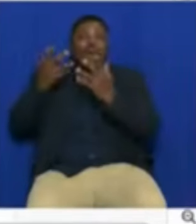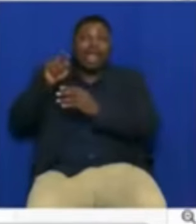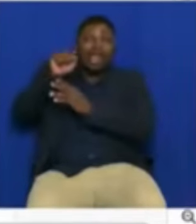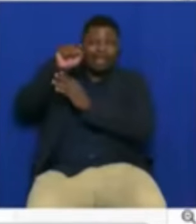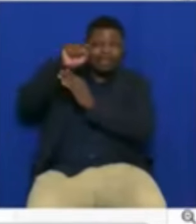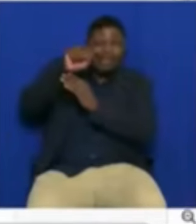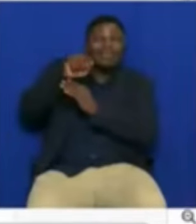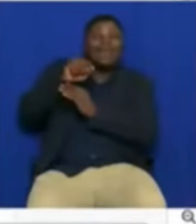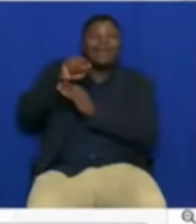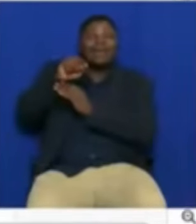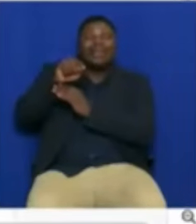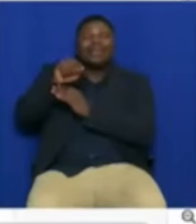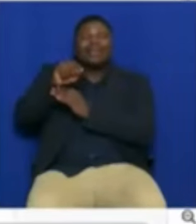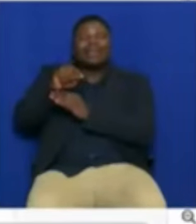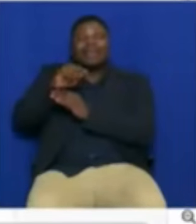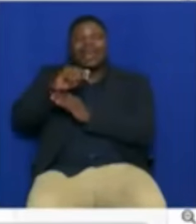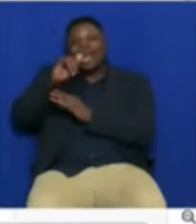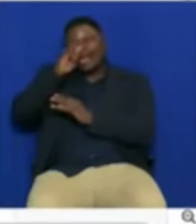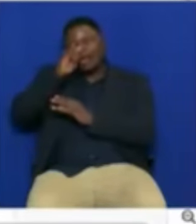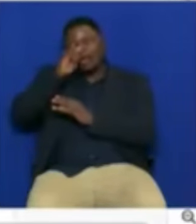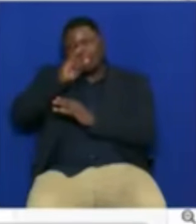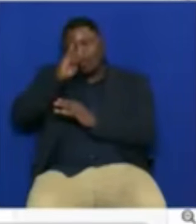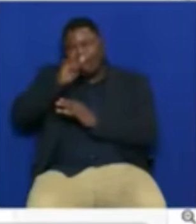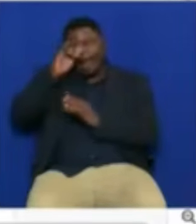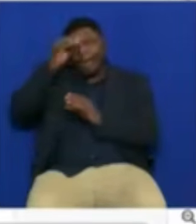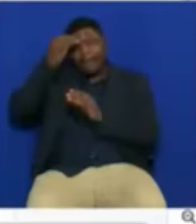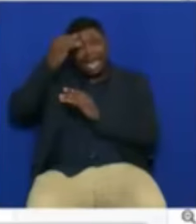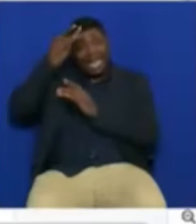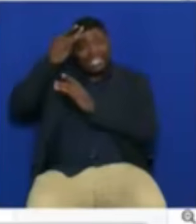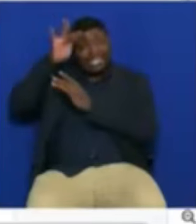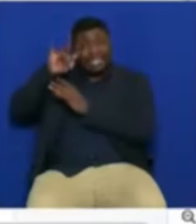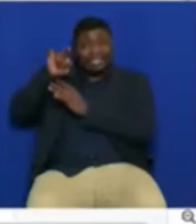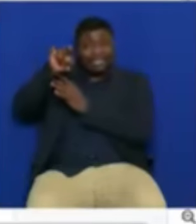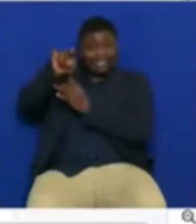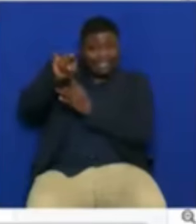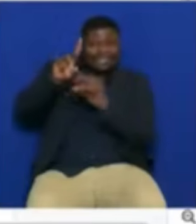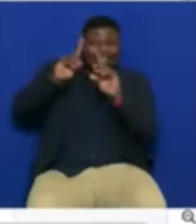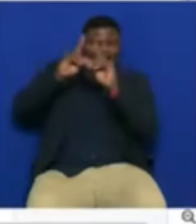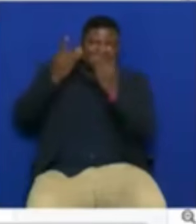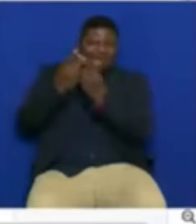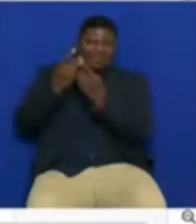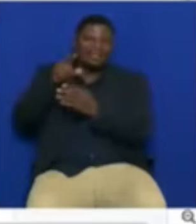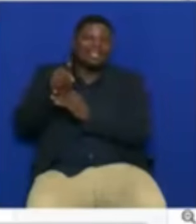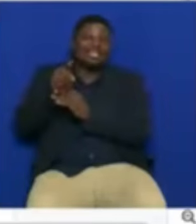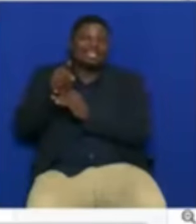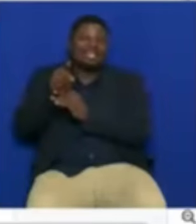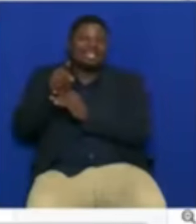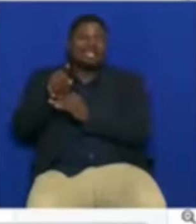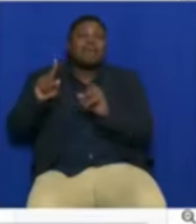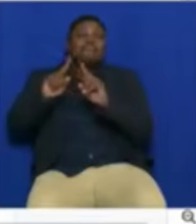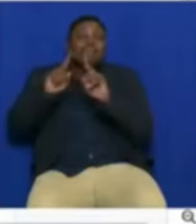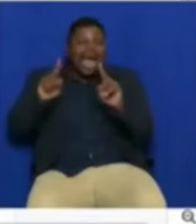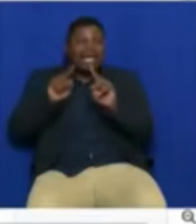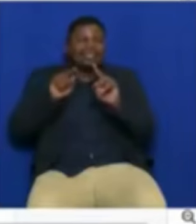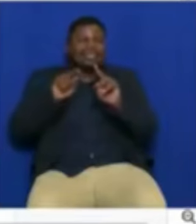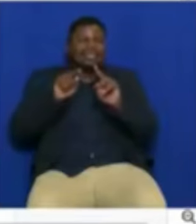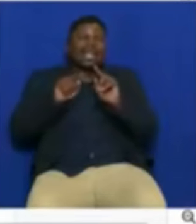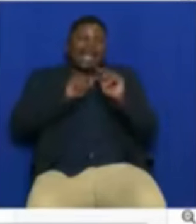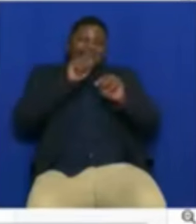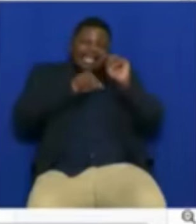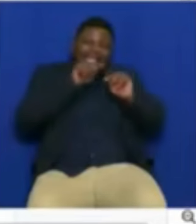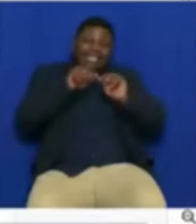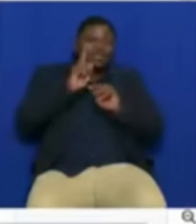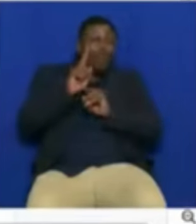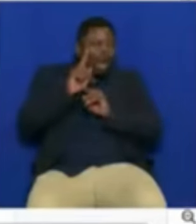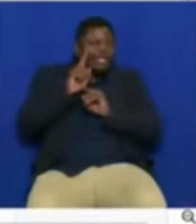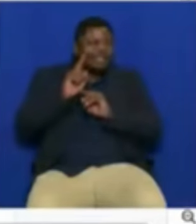where there's this cover-up. It's as simple as that. Yes, Commissioner. Can I go from your